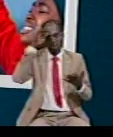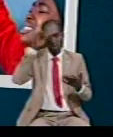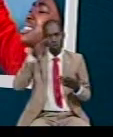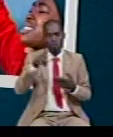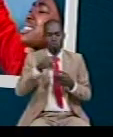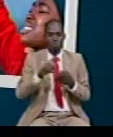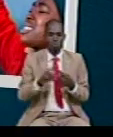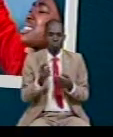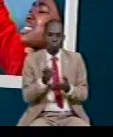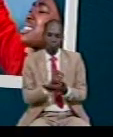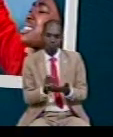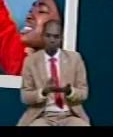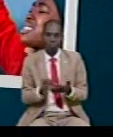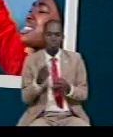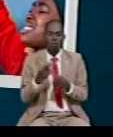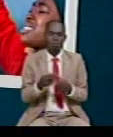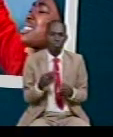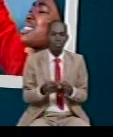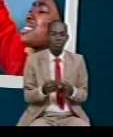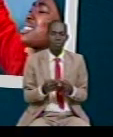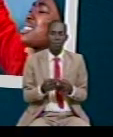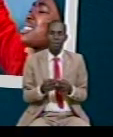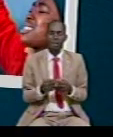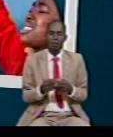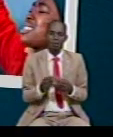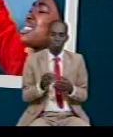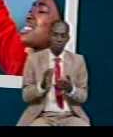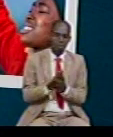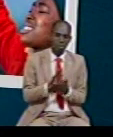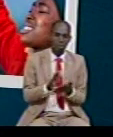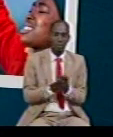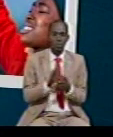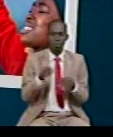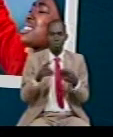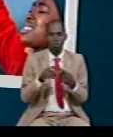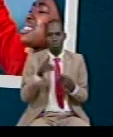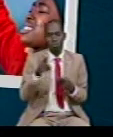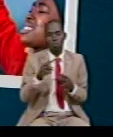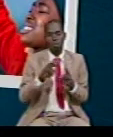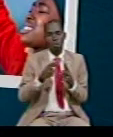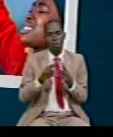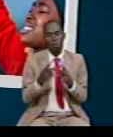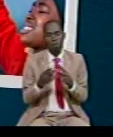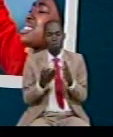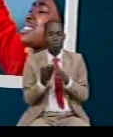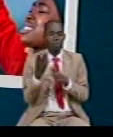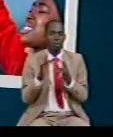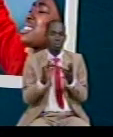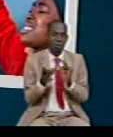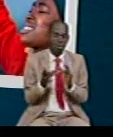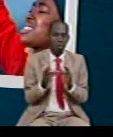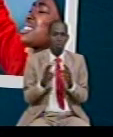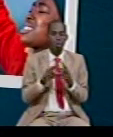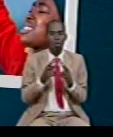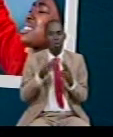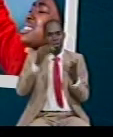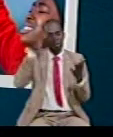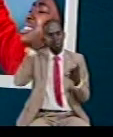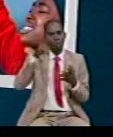have just given their life to Christ. Remember to fill the form